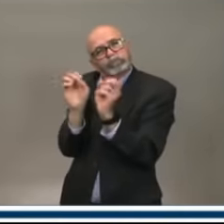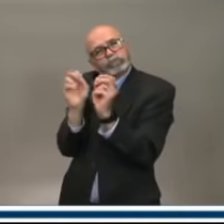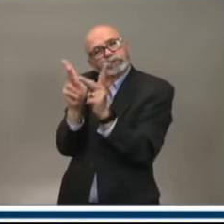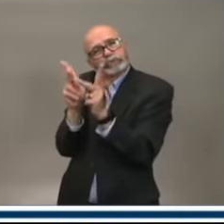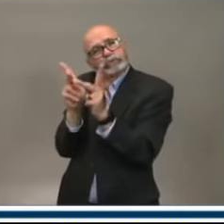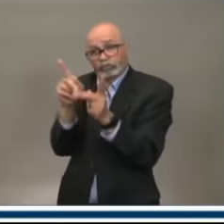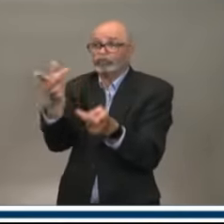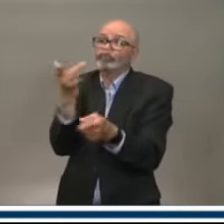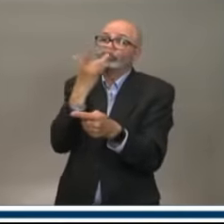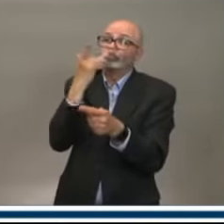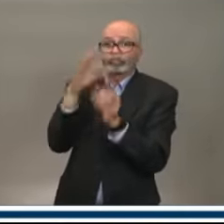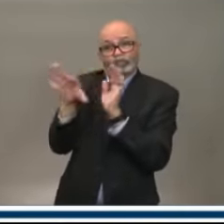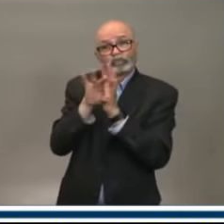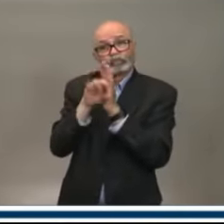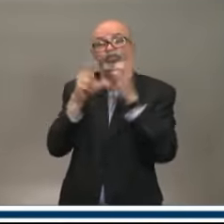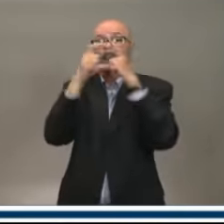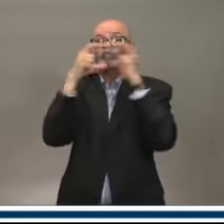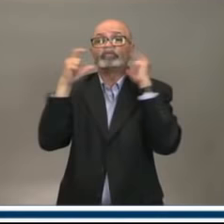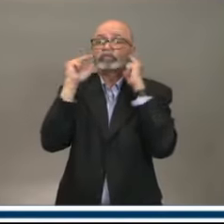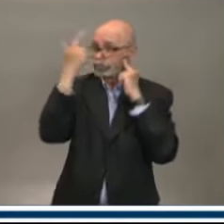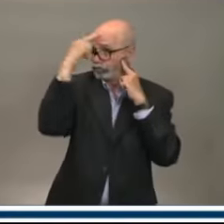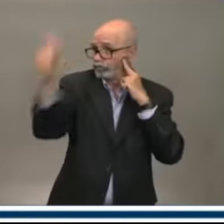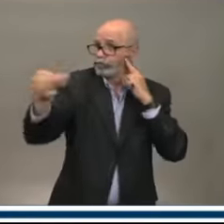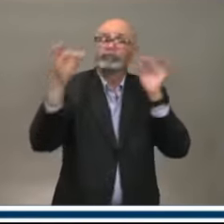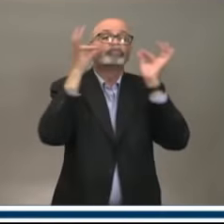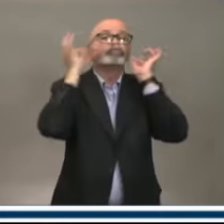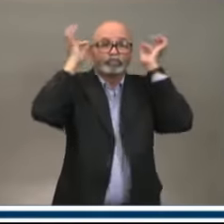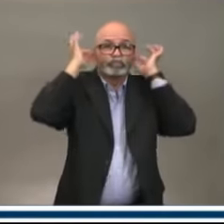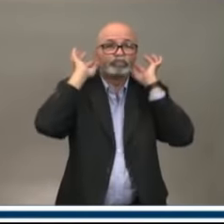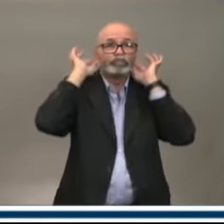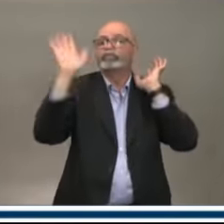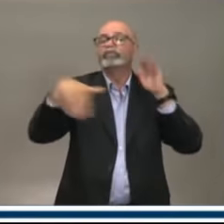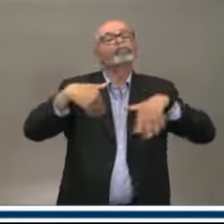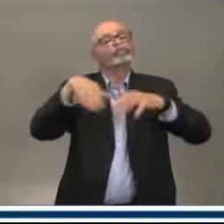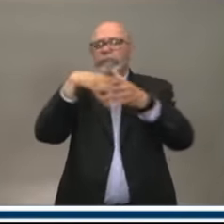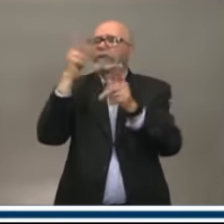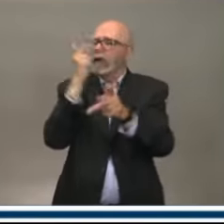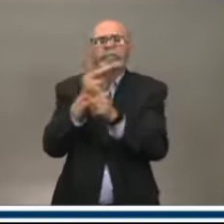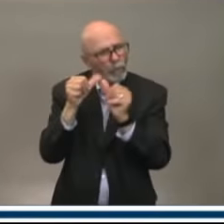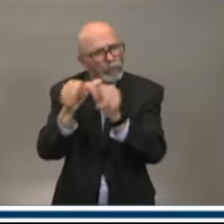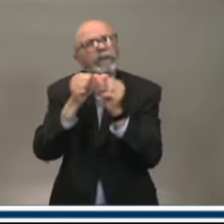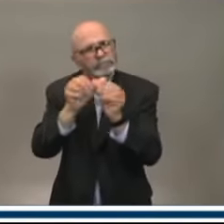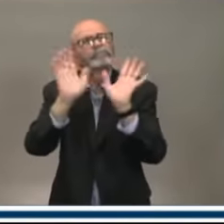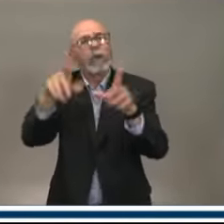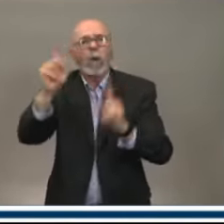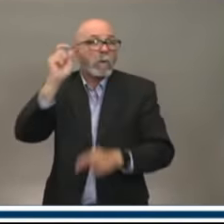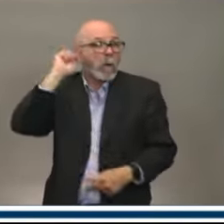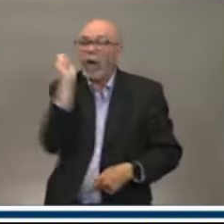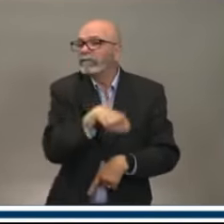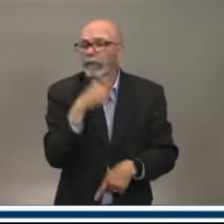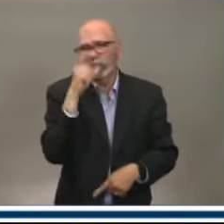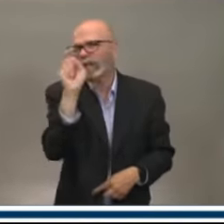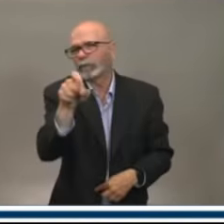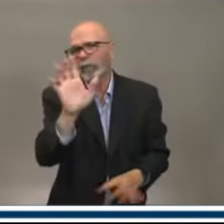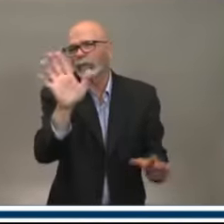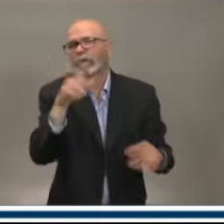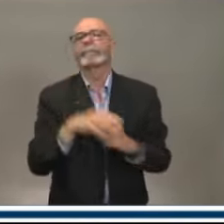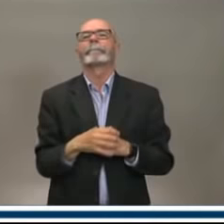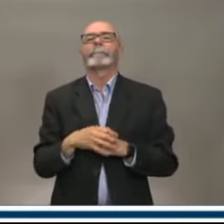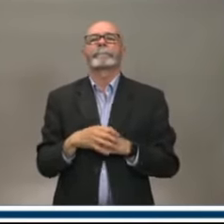when they're out and about can certainly do so, especially in the areas where they're crowded, where they may be difficult to